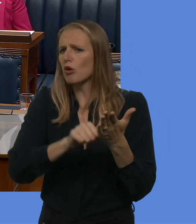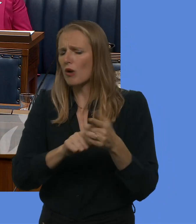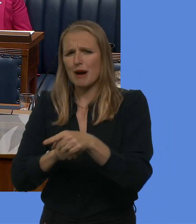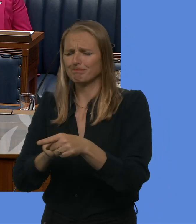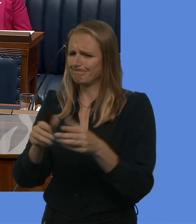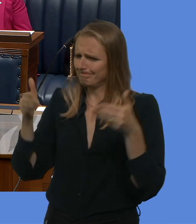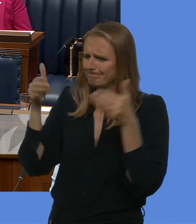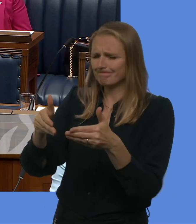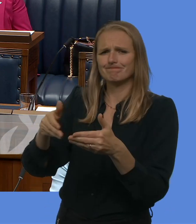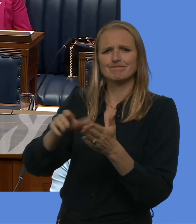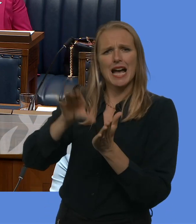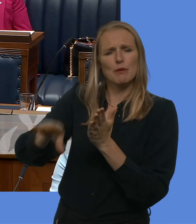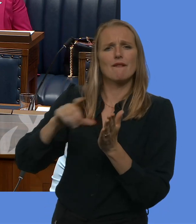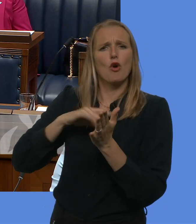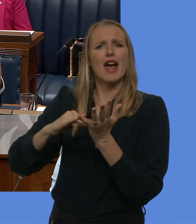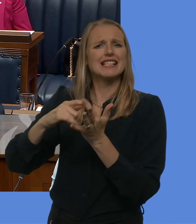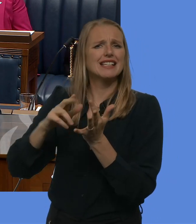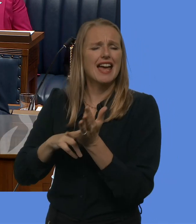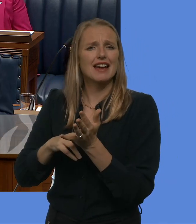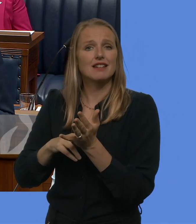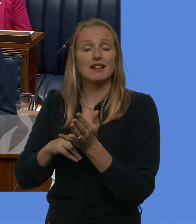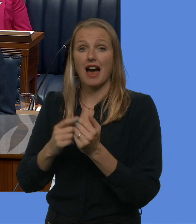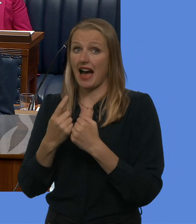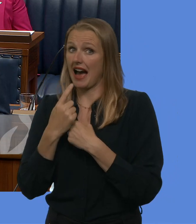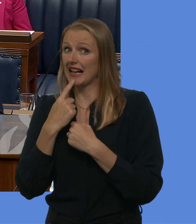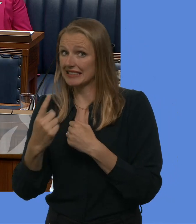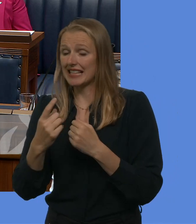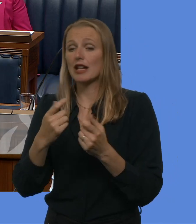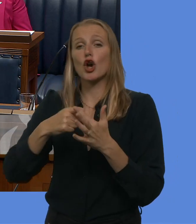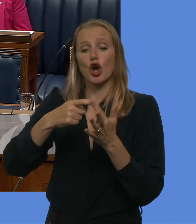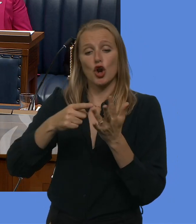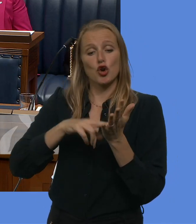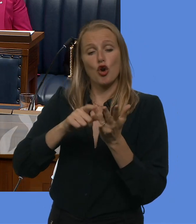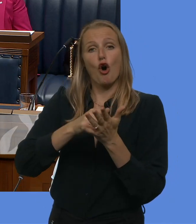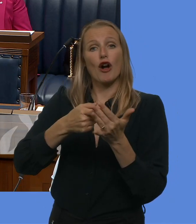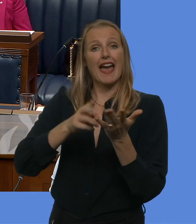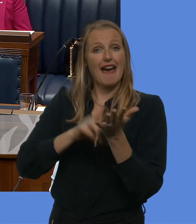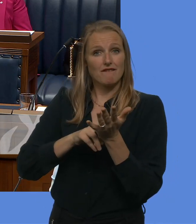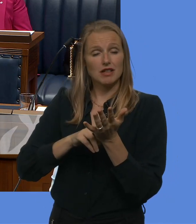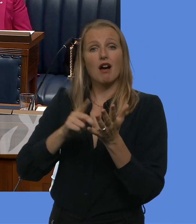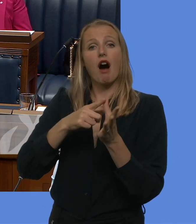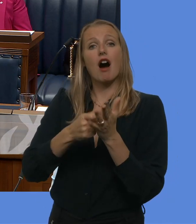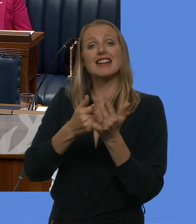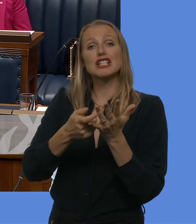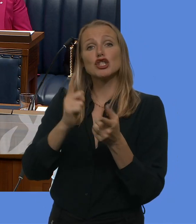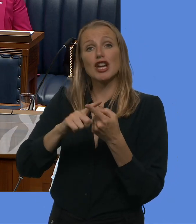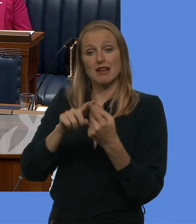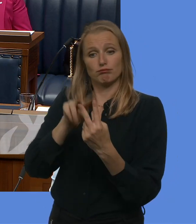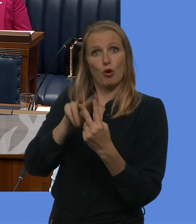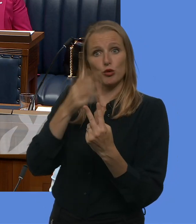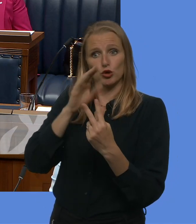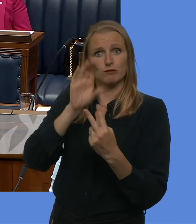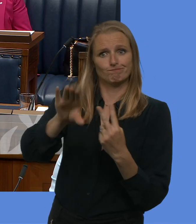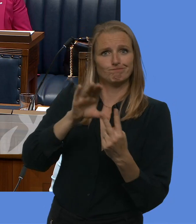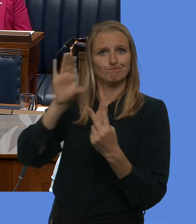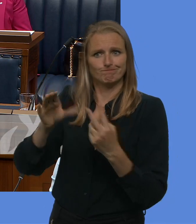of Education. I announced the immediate commencement of Givan School, Ardnashee as well,